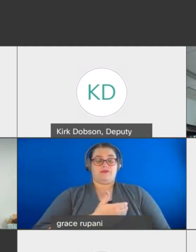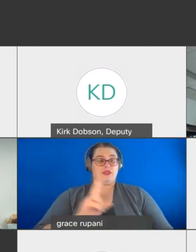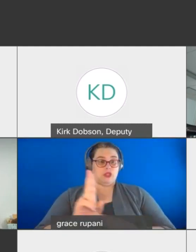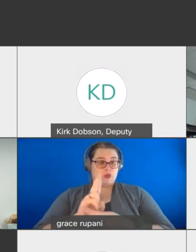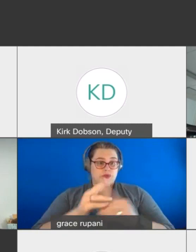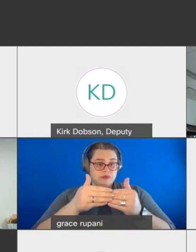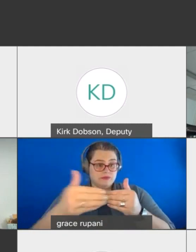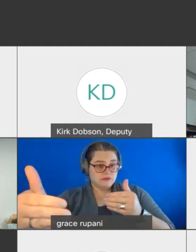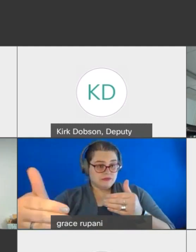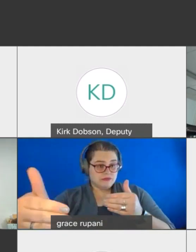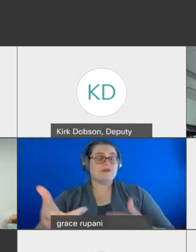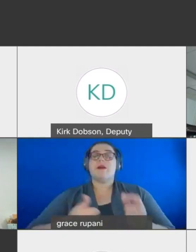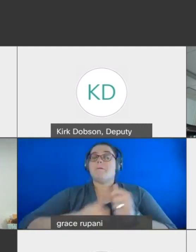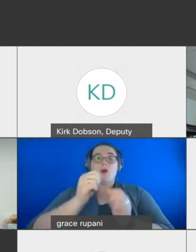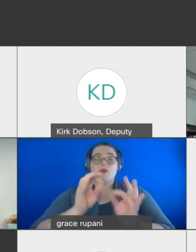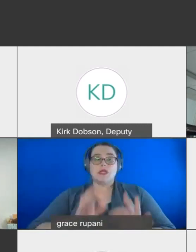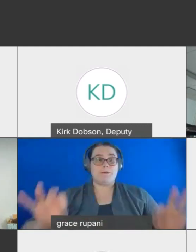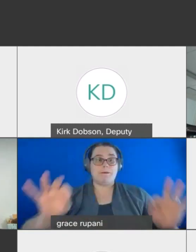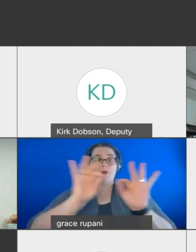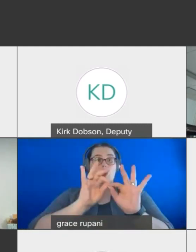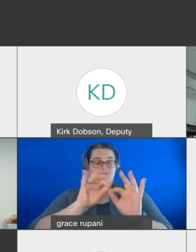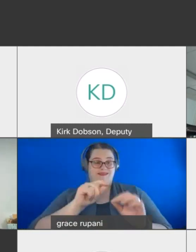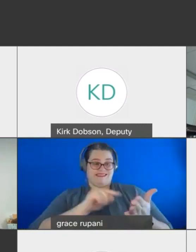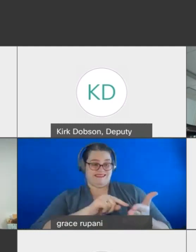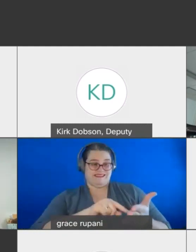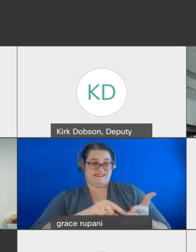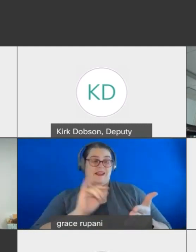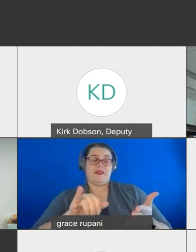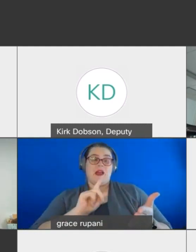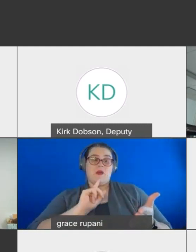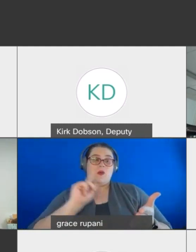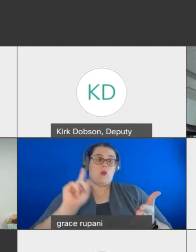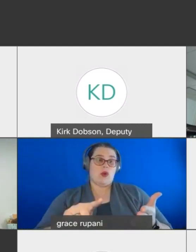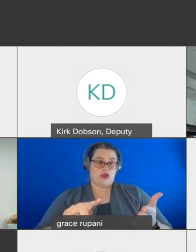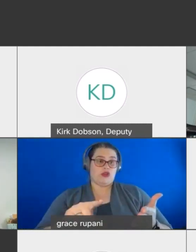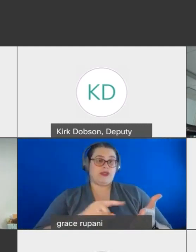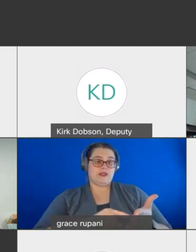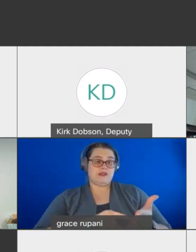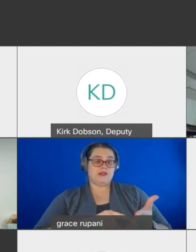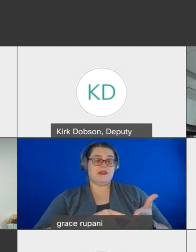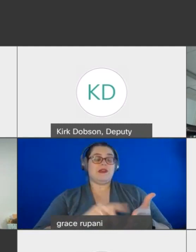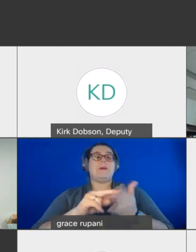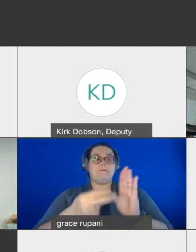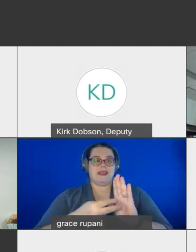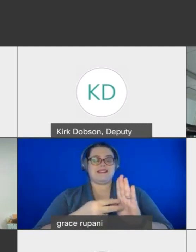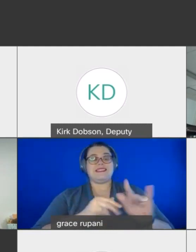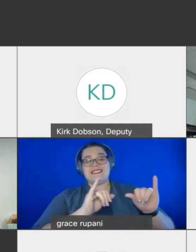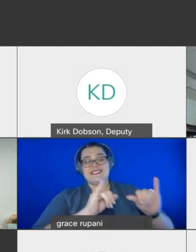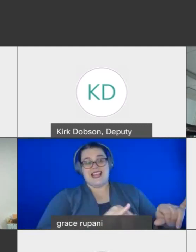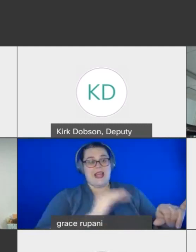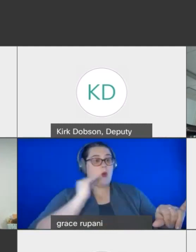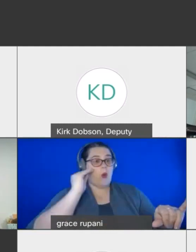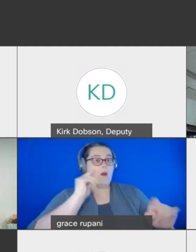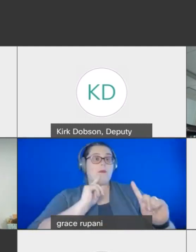um, this mayor's order will end the stay-at-home order for people living